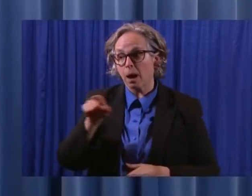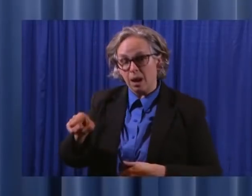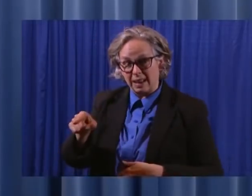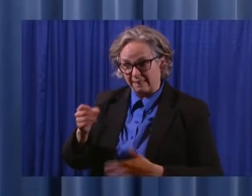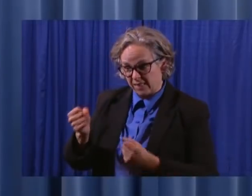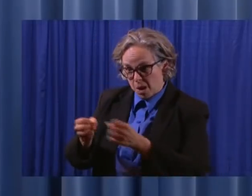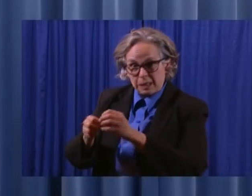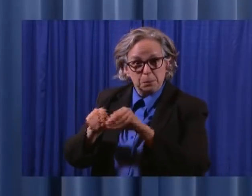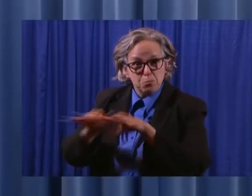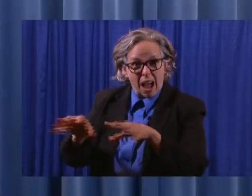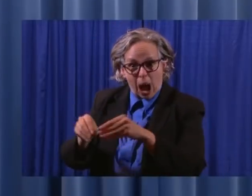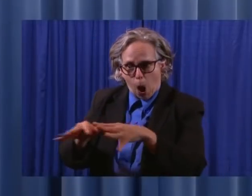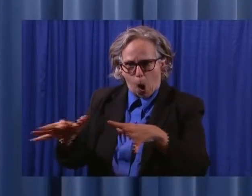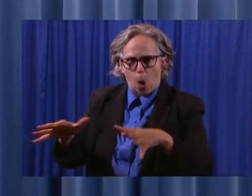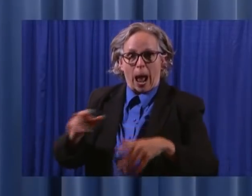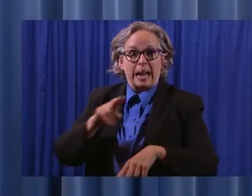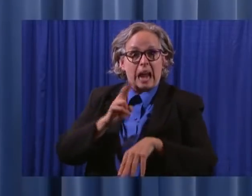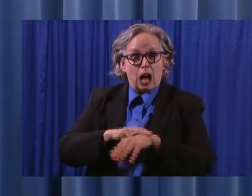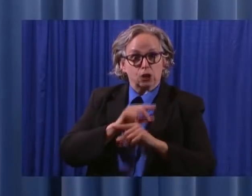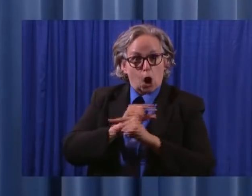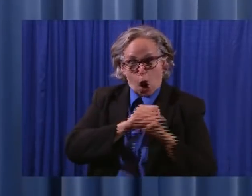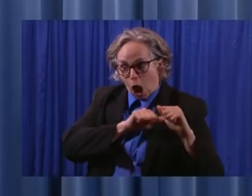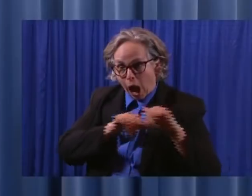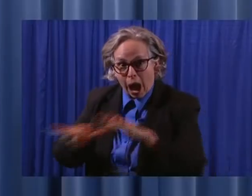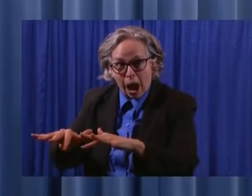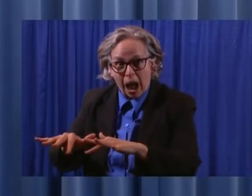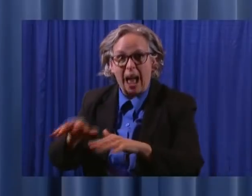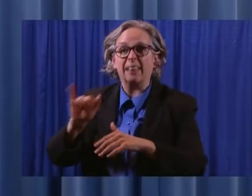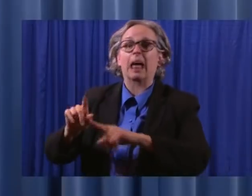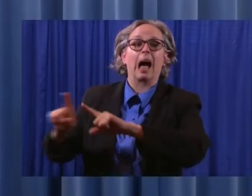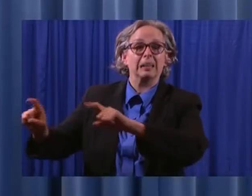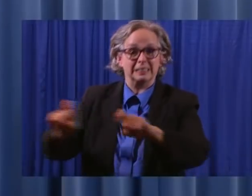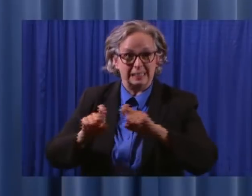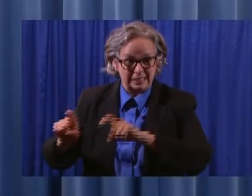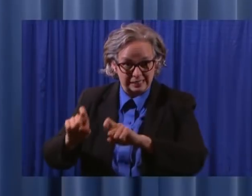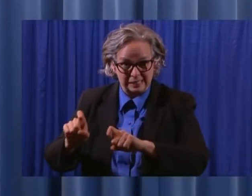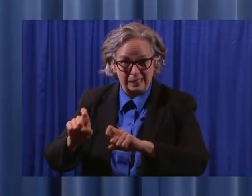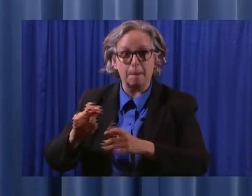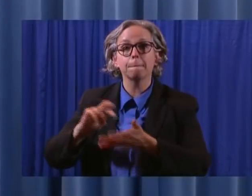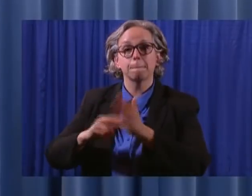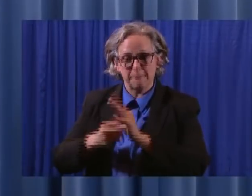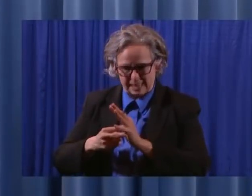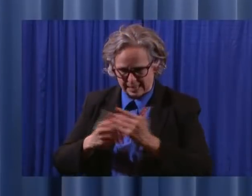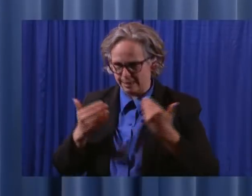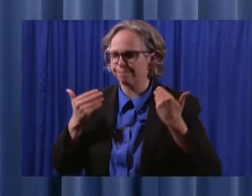we're really worried about the spread and we really need to be testing and tracing.